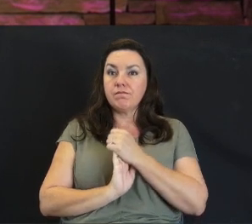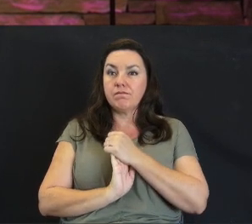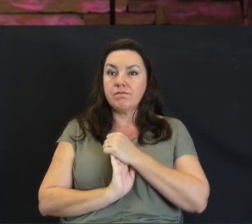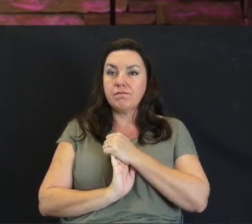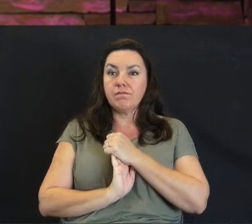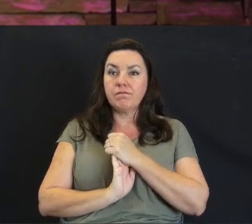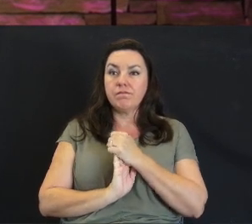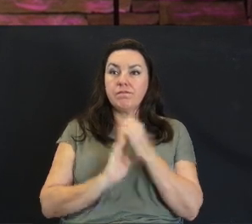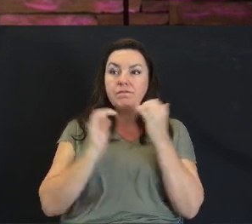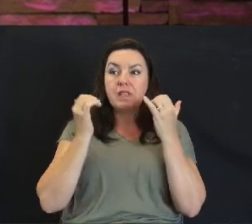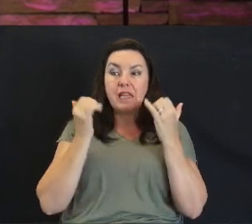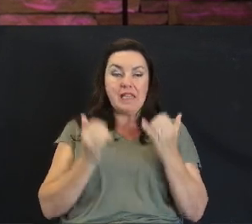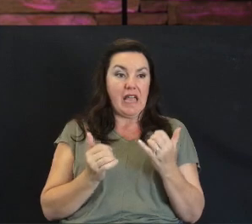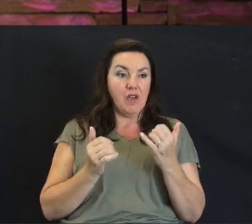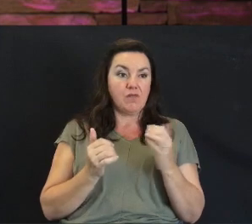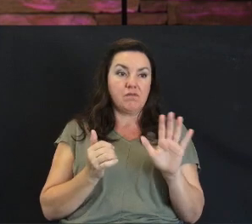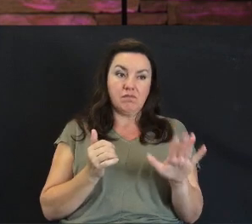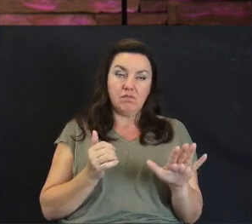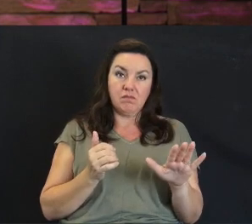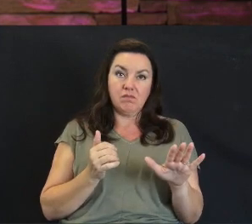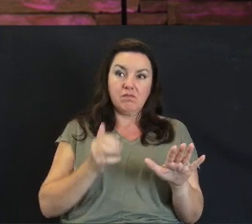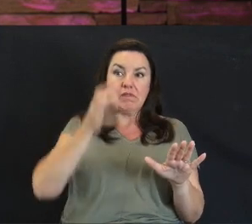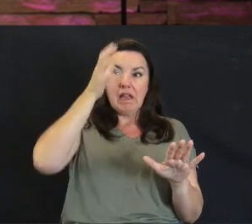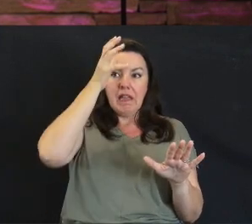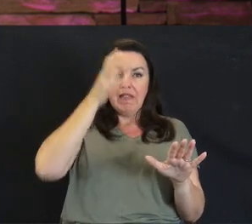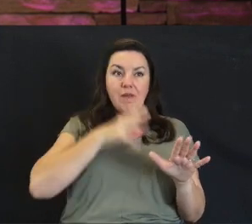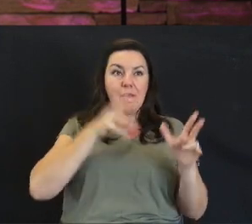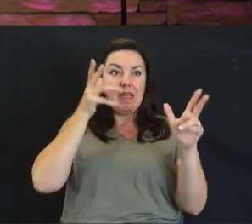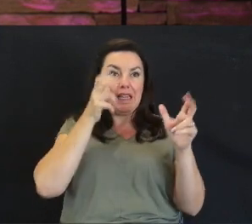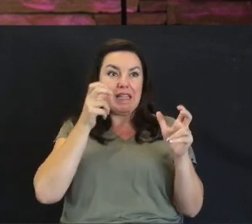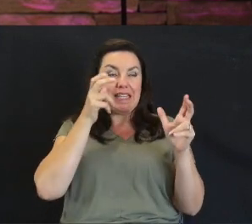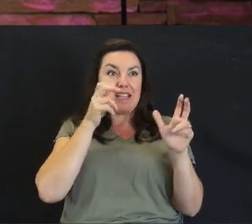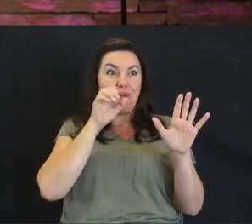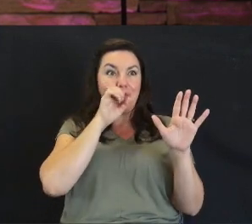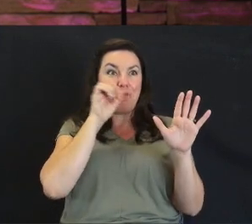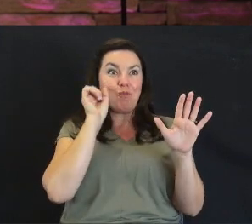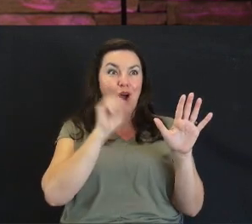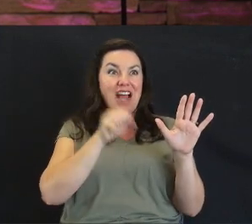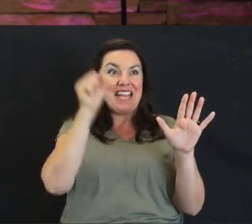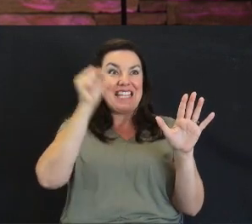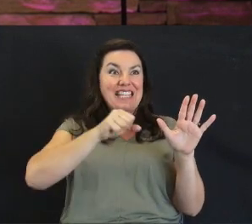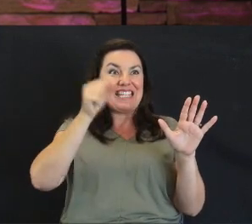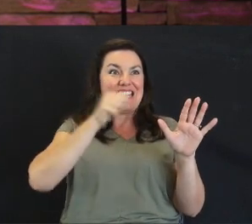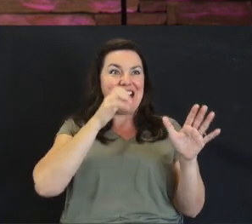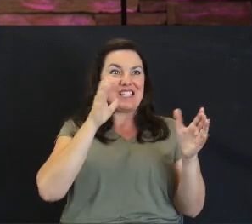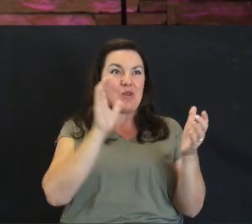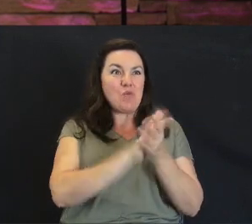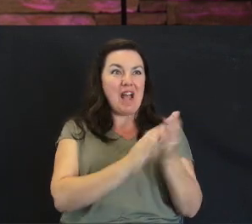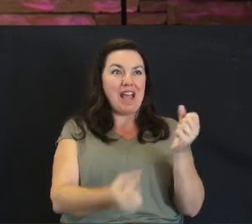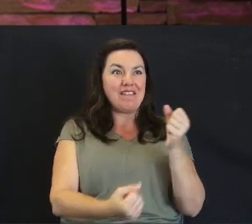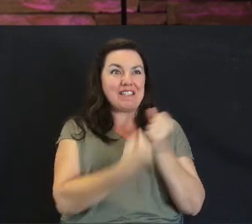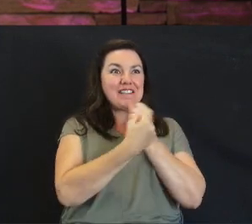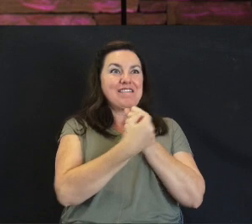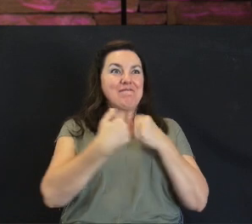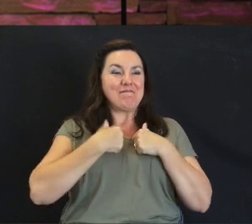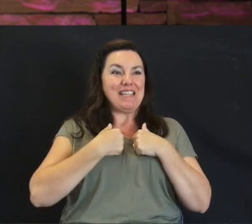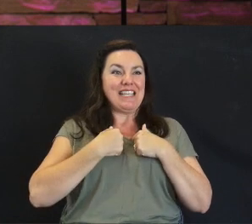Now There's no doubt That the men Listening to me right now Love this idea Of wives being called To submit to their husbands